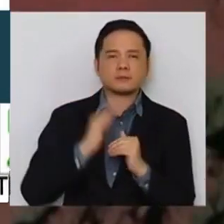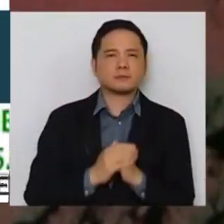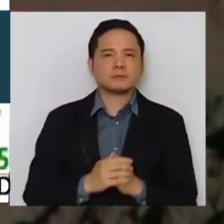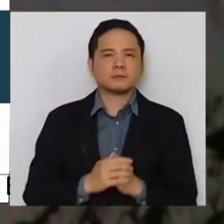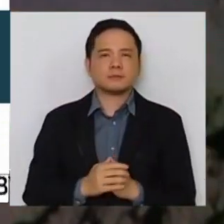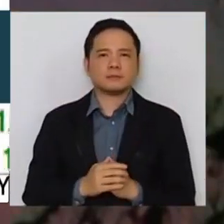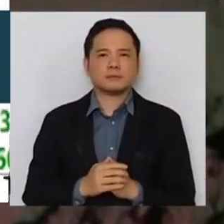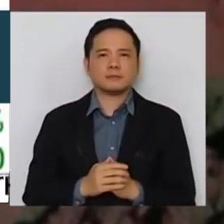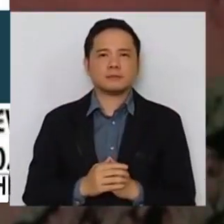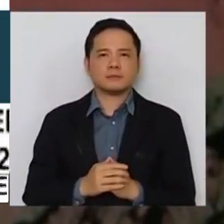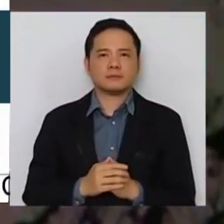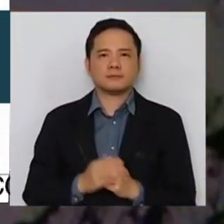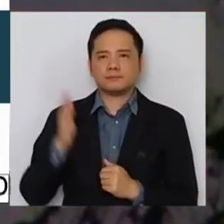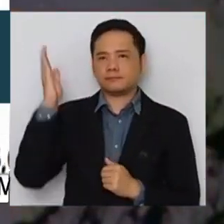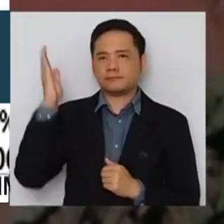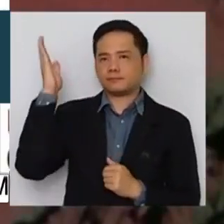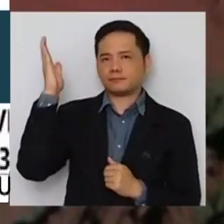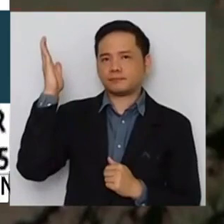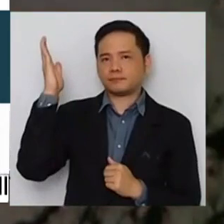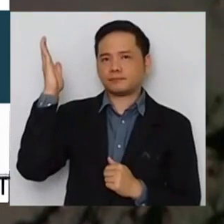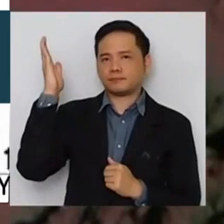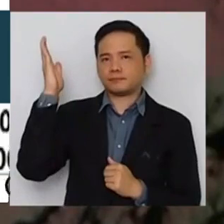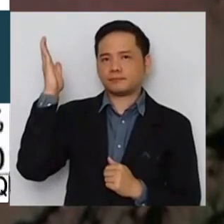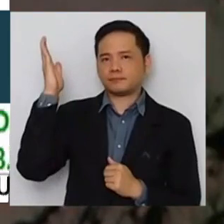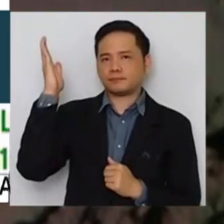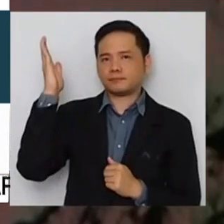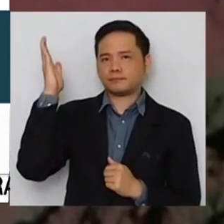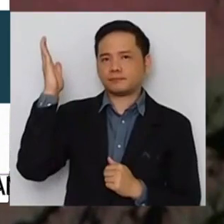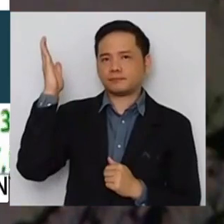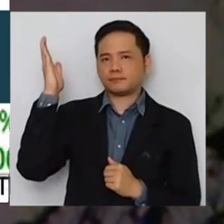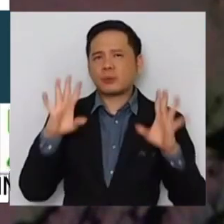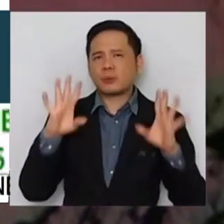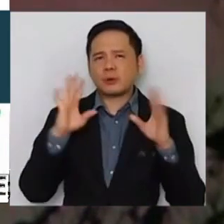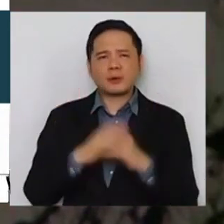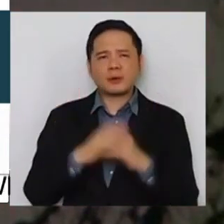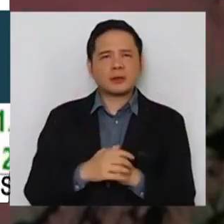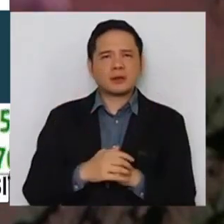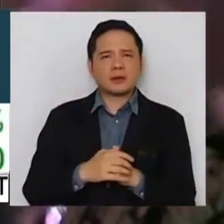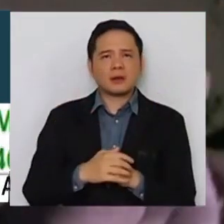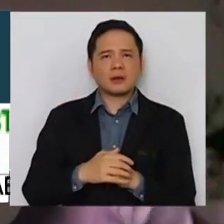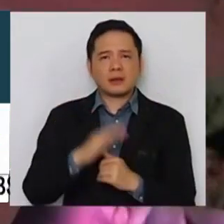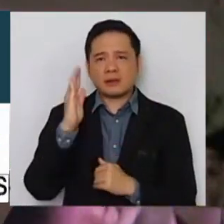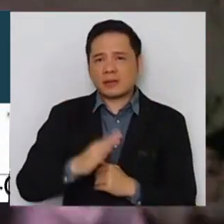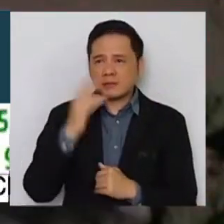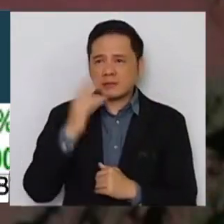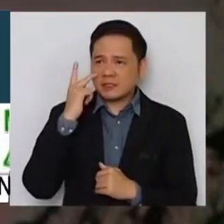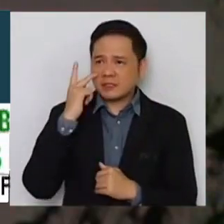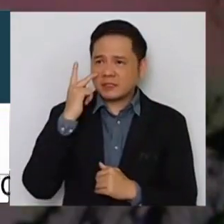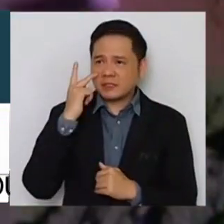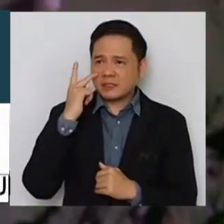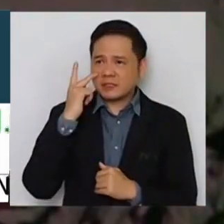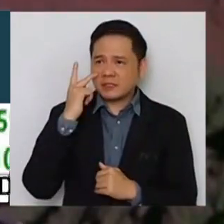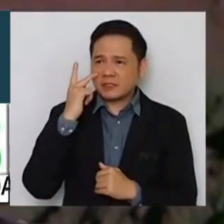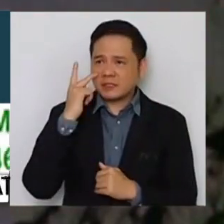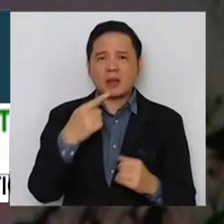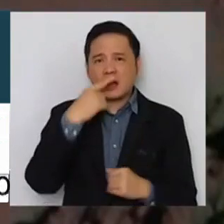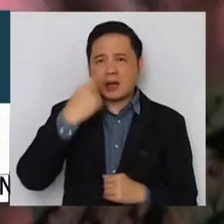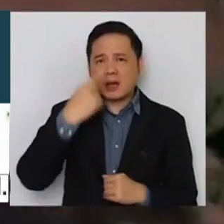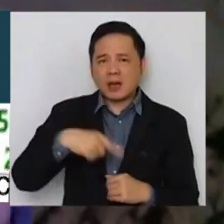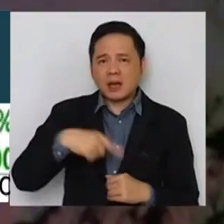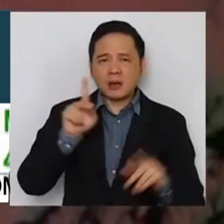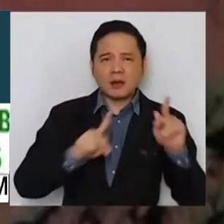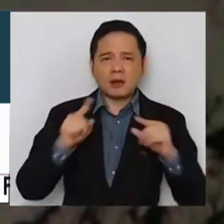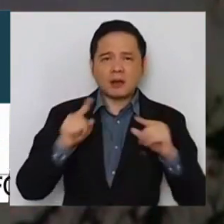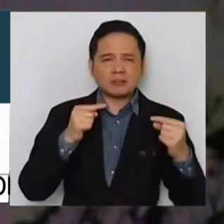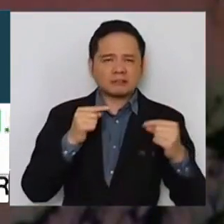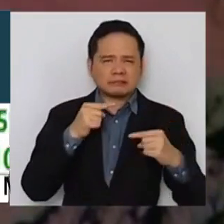The nation is in crisis now. I've never seen Thais suffer this much. Some people may not be able to feel it from